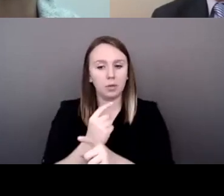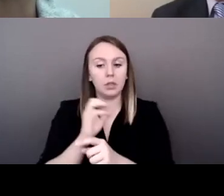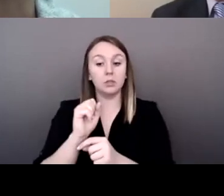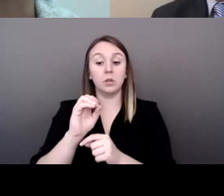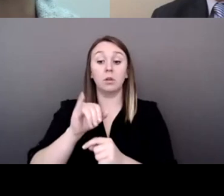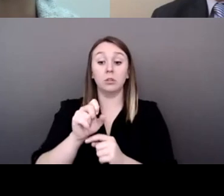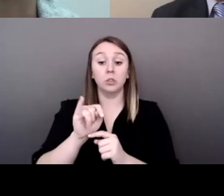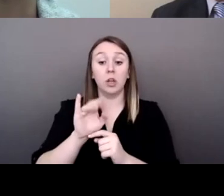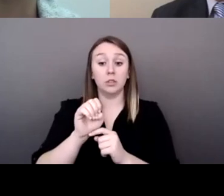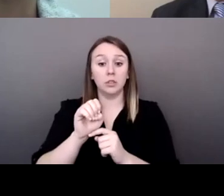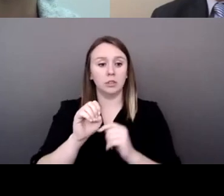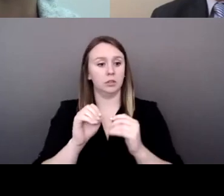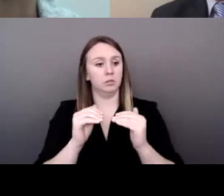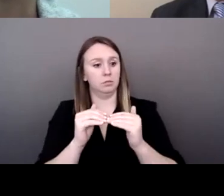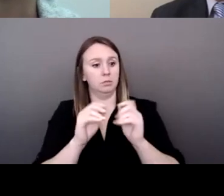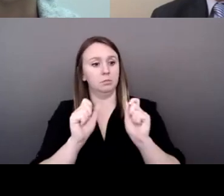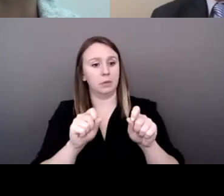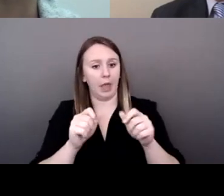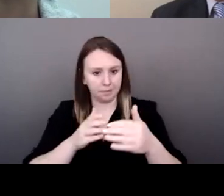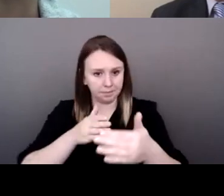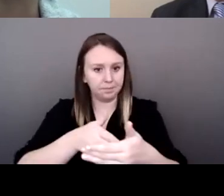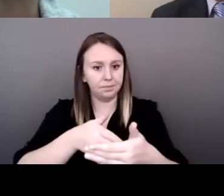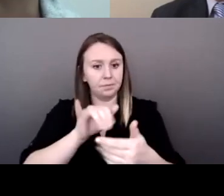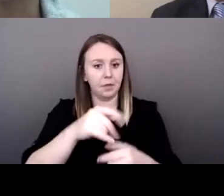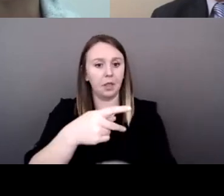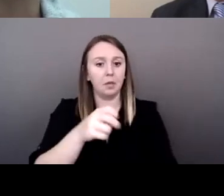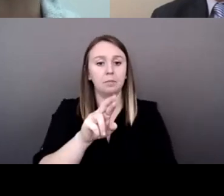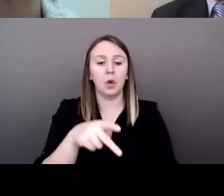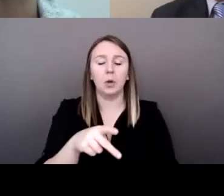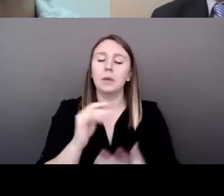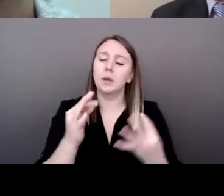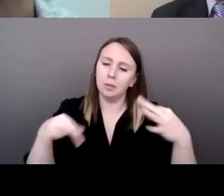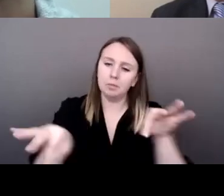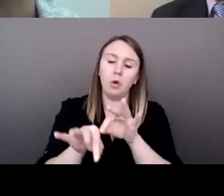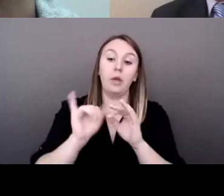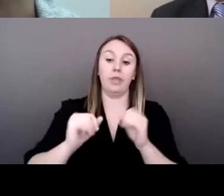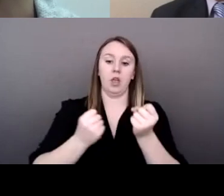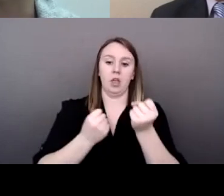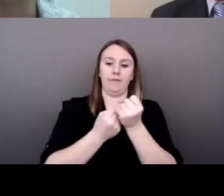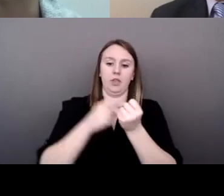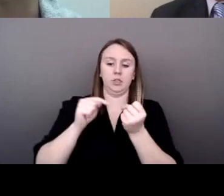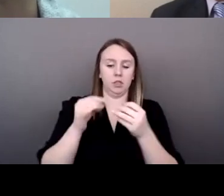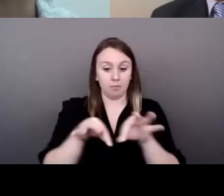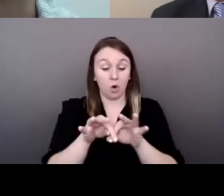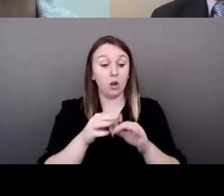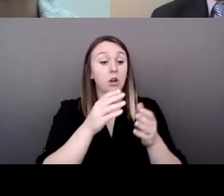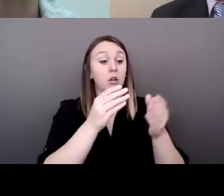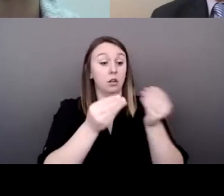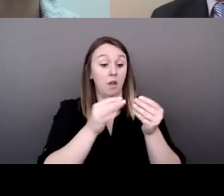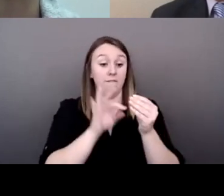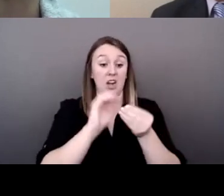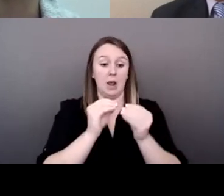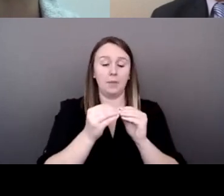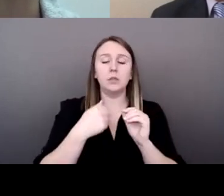to the perpetrators. So that's where the advocacy comes forward, getting our hands on the actual numbers. I can actually work on getting